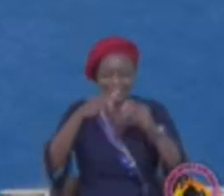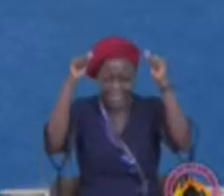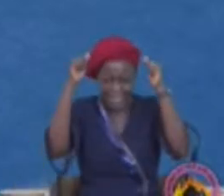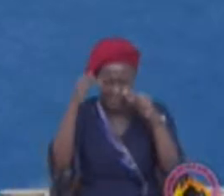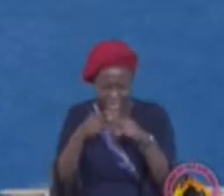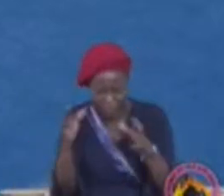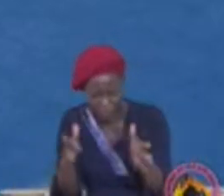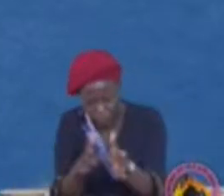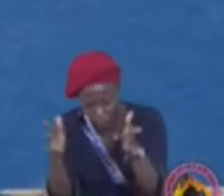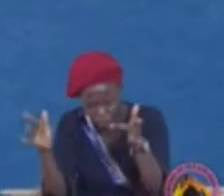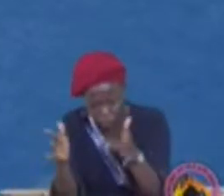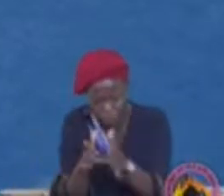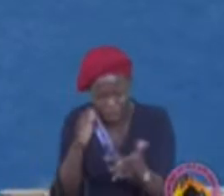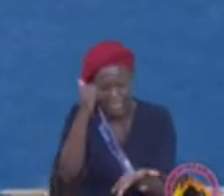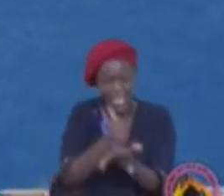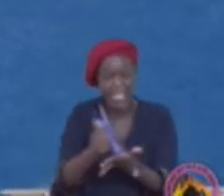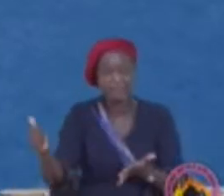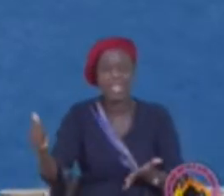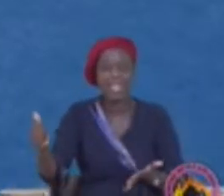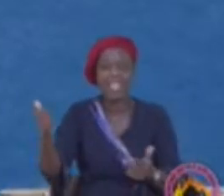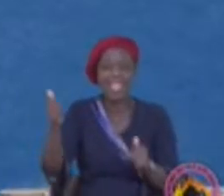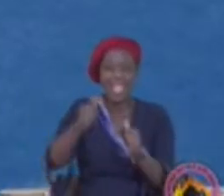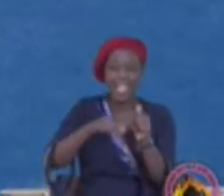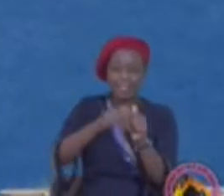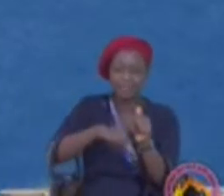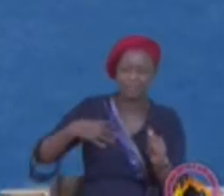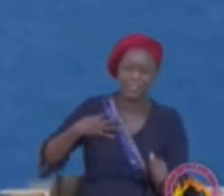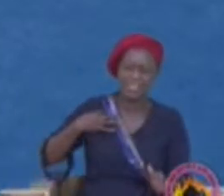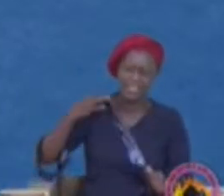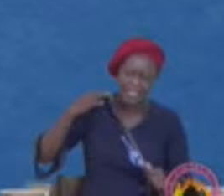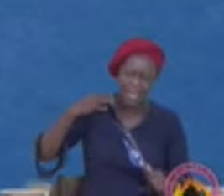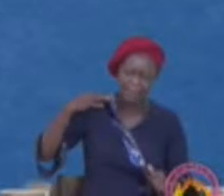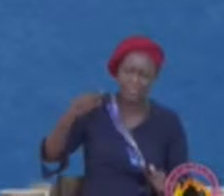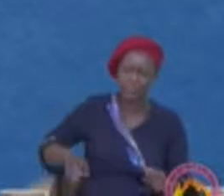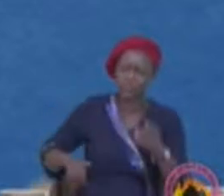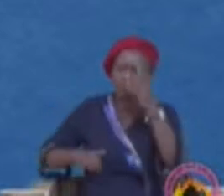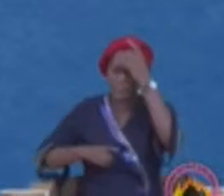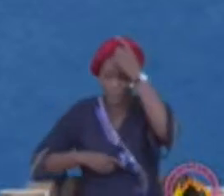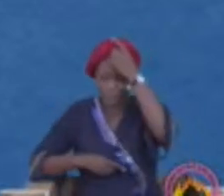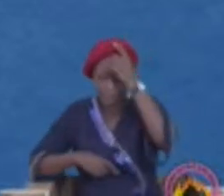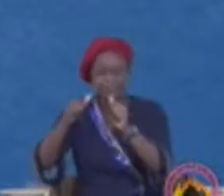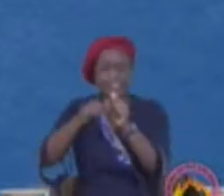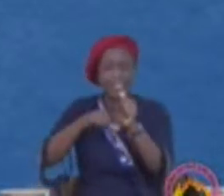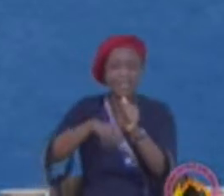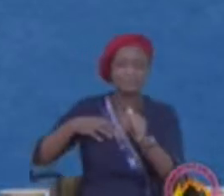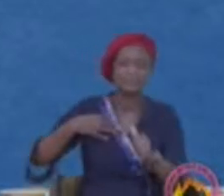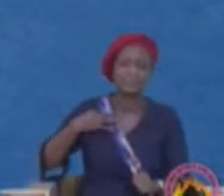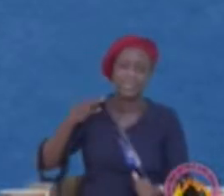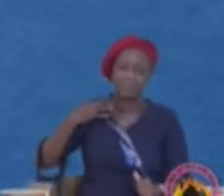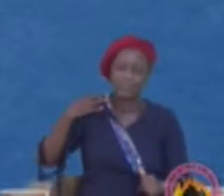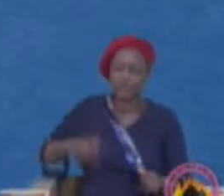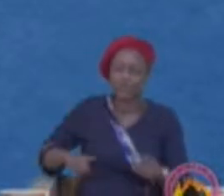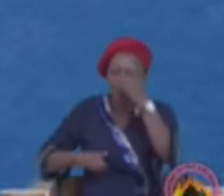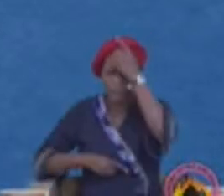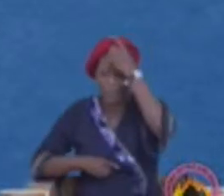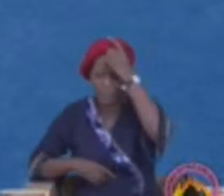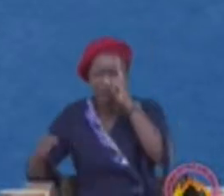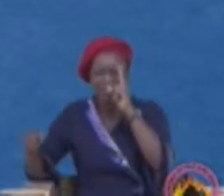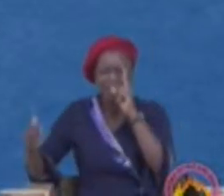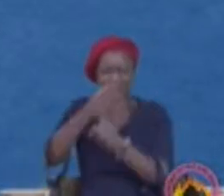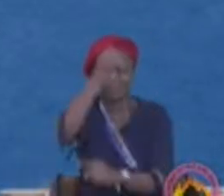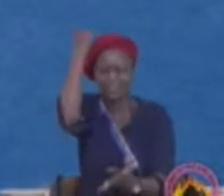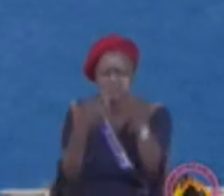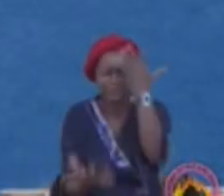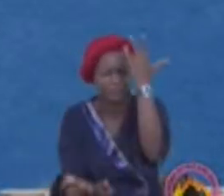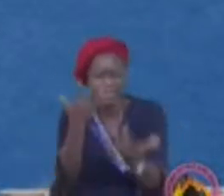Jesus. Every garment of infirmity. Shout it. Every garment of infirmity. Catch